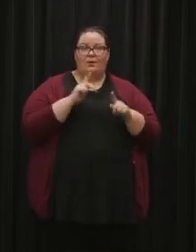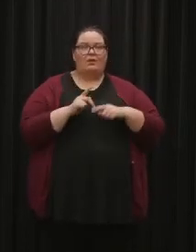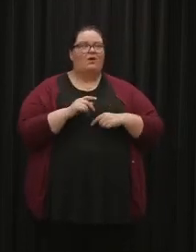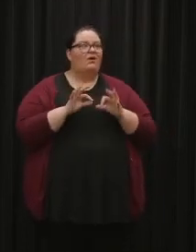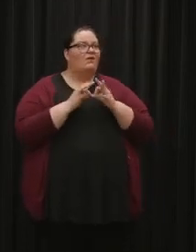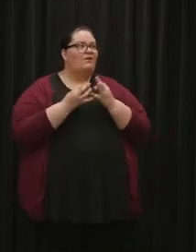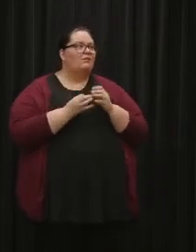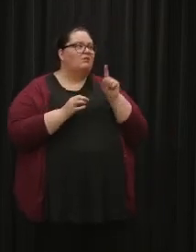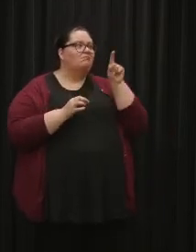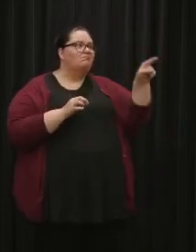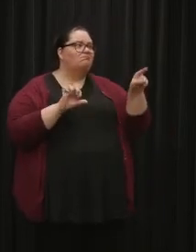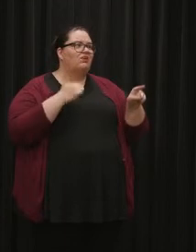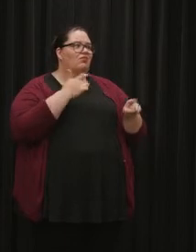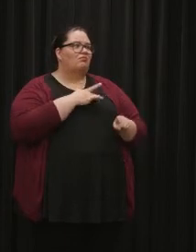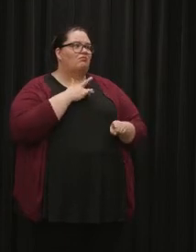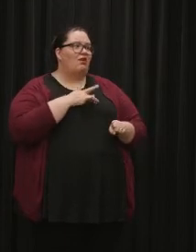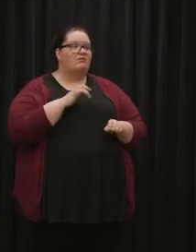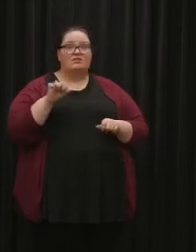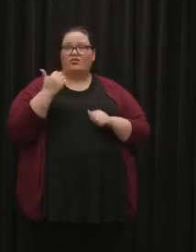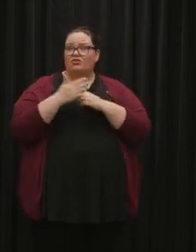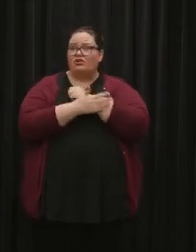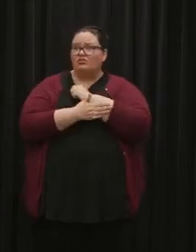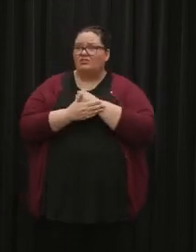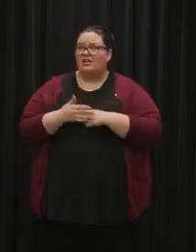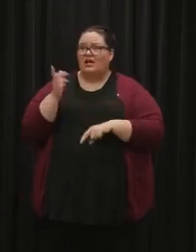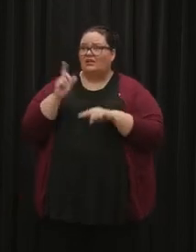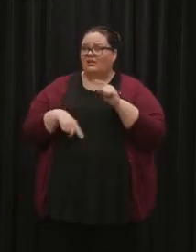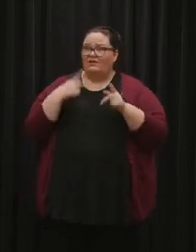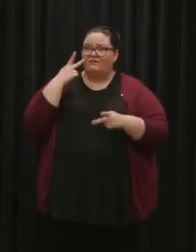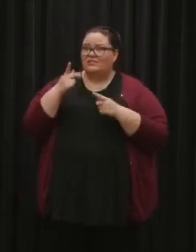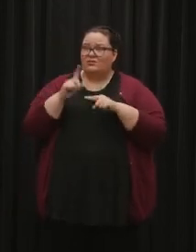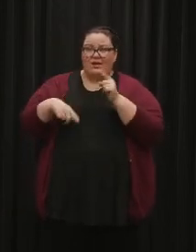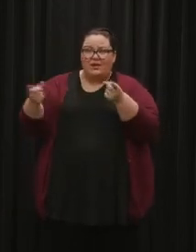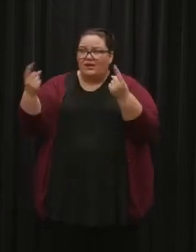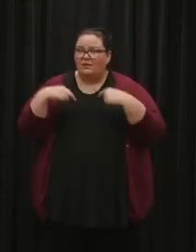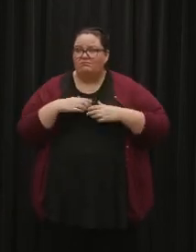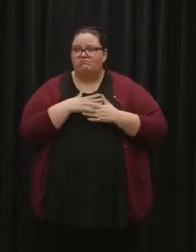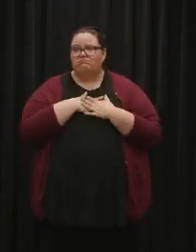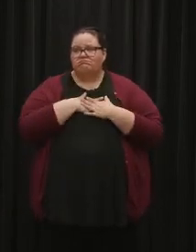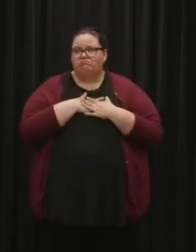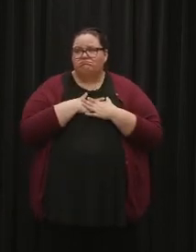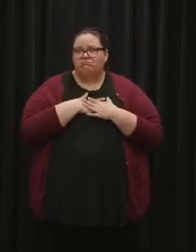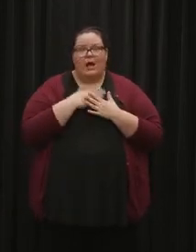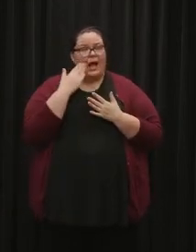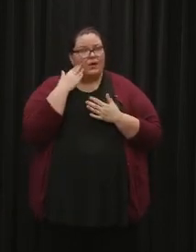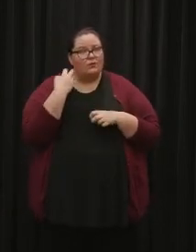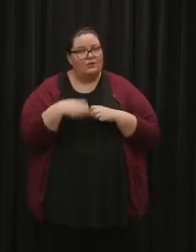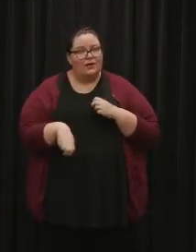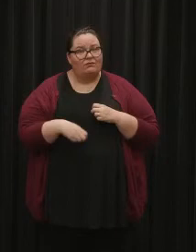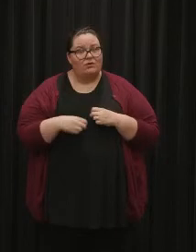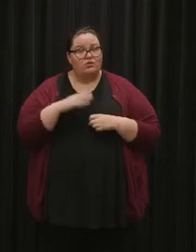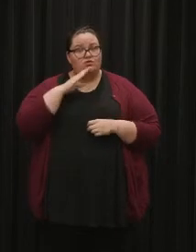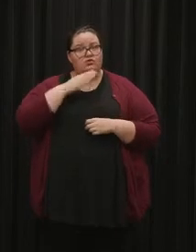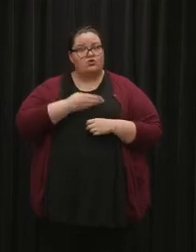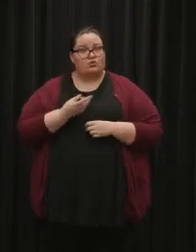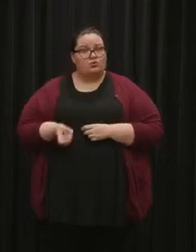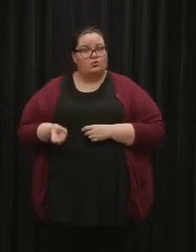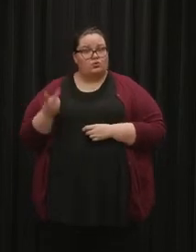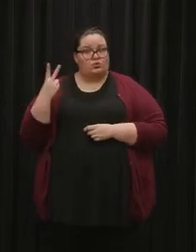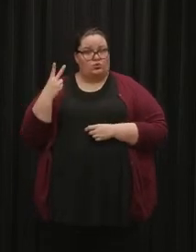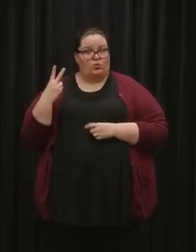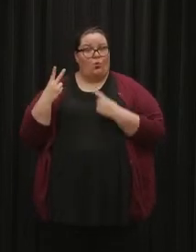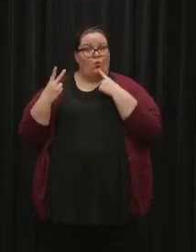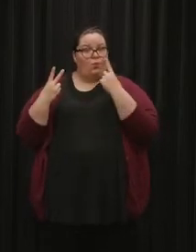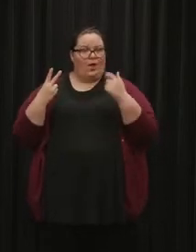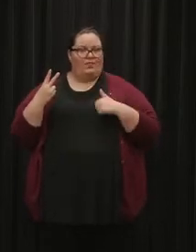with loved ones living in other provinces or countries who cannot come home to visit. I have two daughters and their families, one